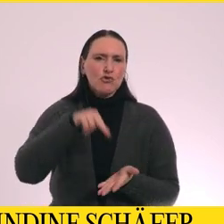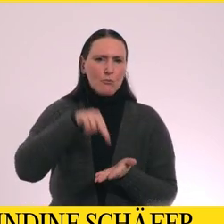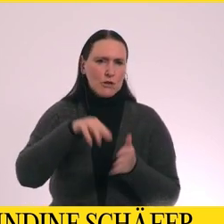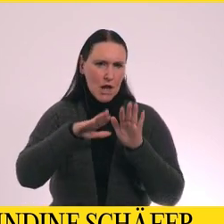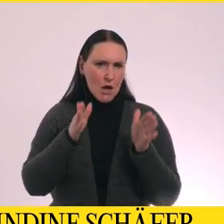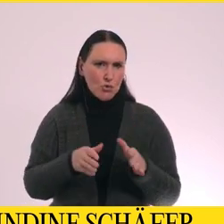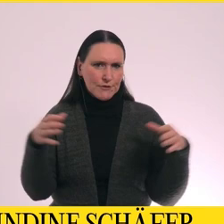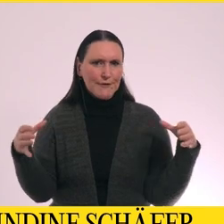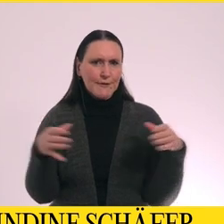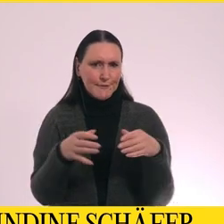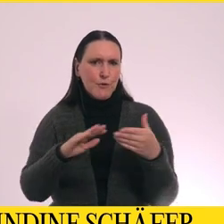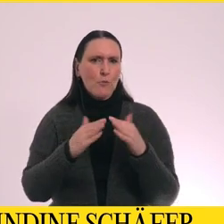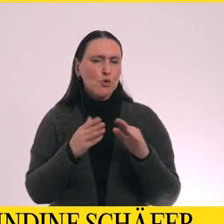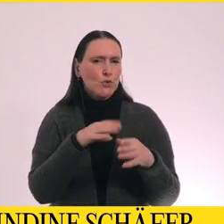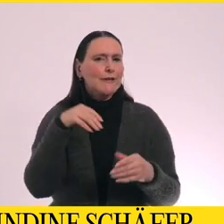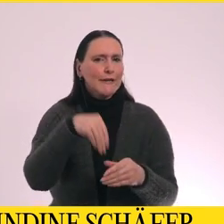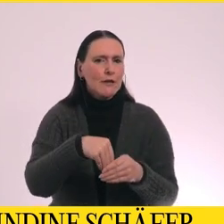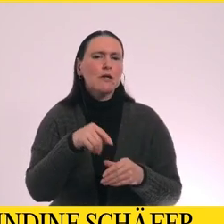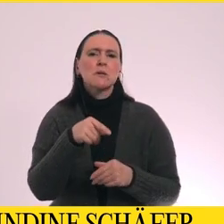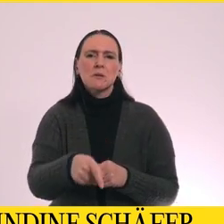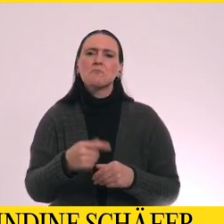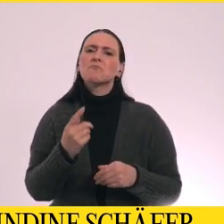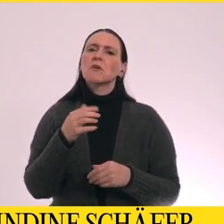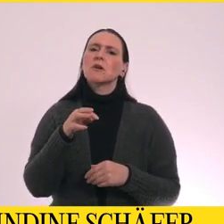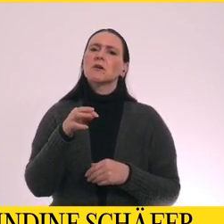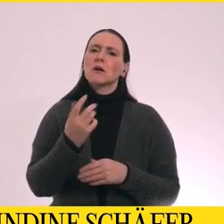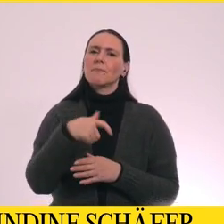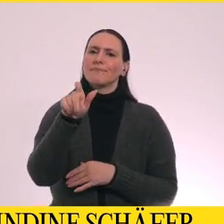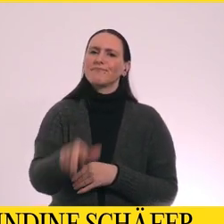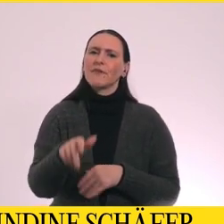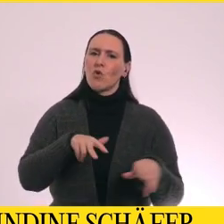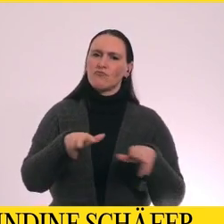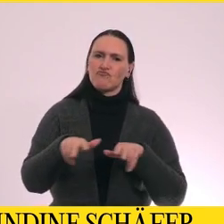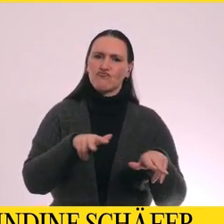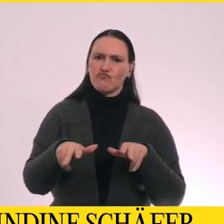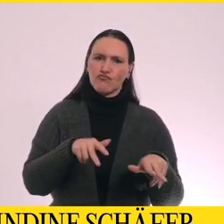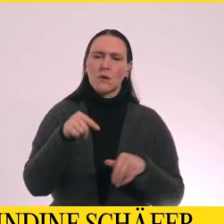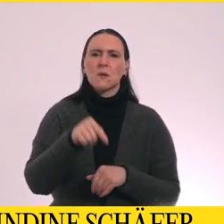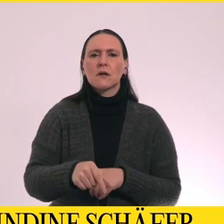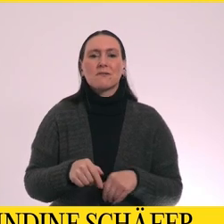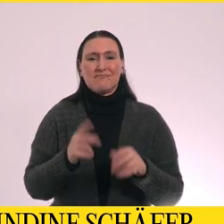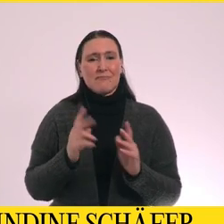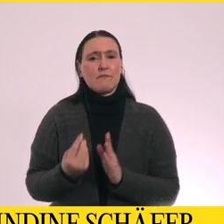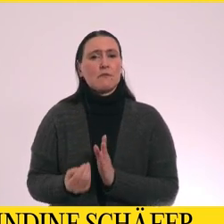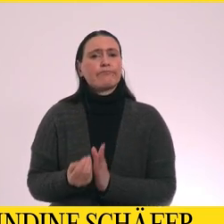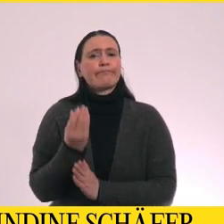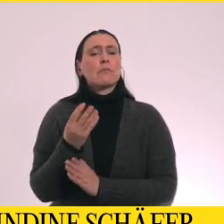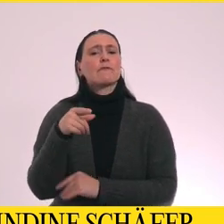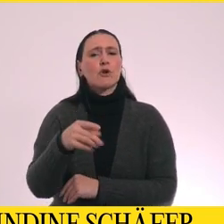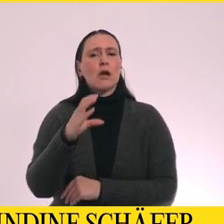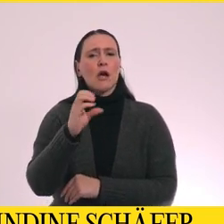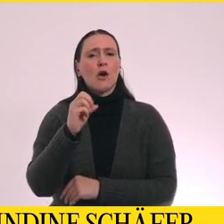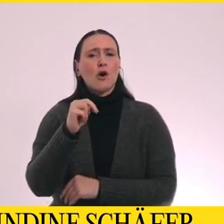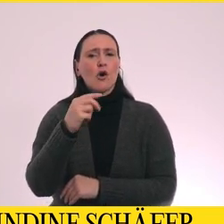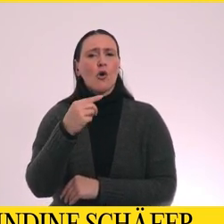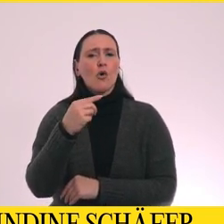vital person for the organization. She's originally from Congo, and she has experienced, I would say, the worst of